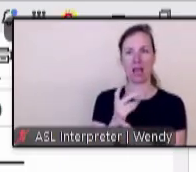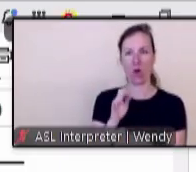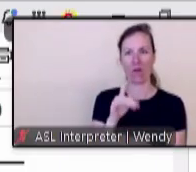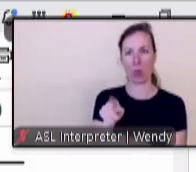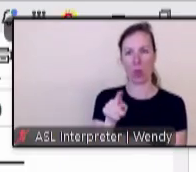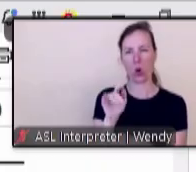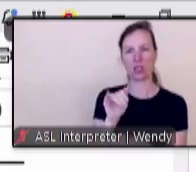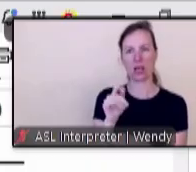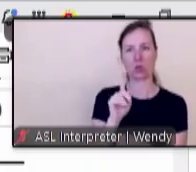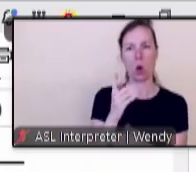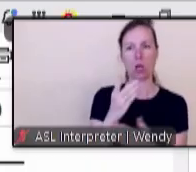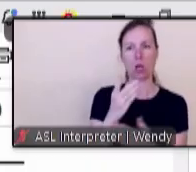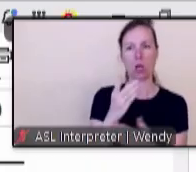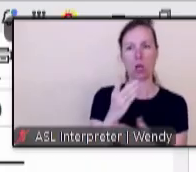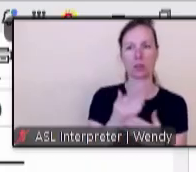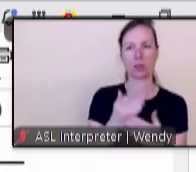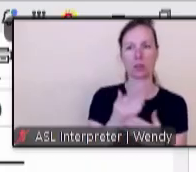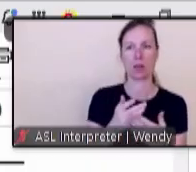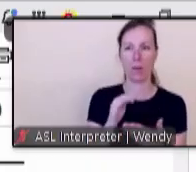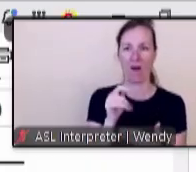money comes from as well.